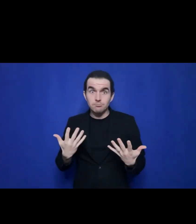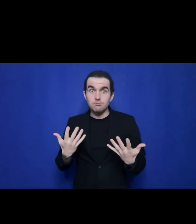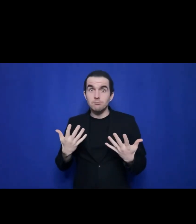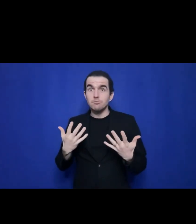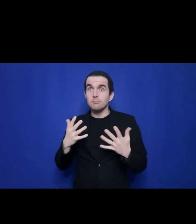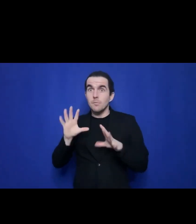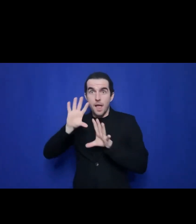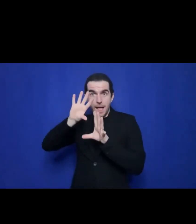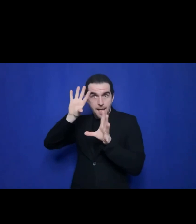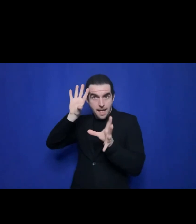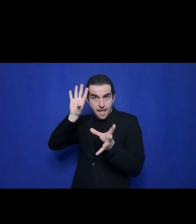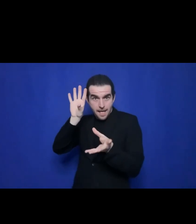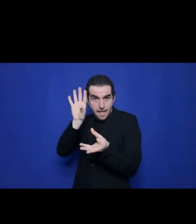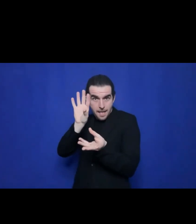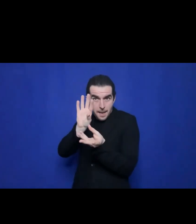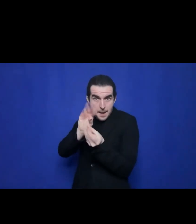art, culture,